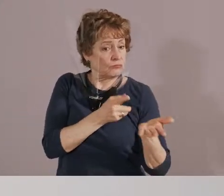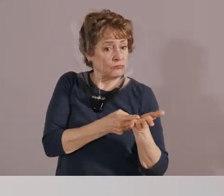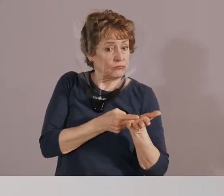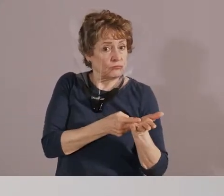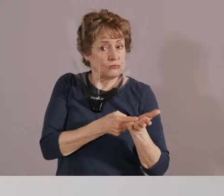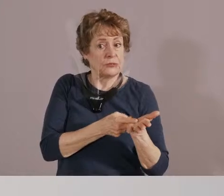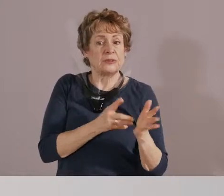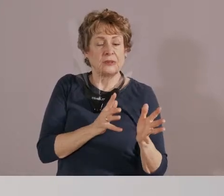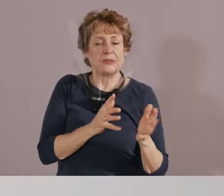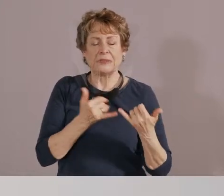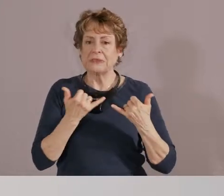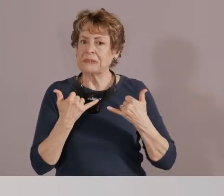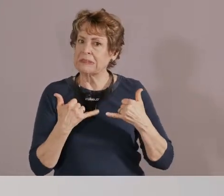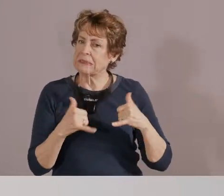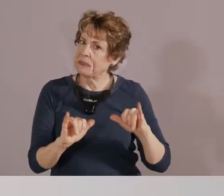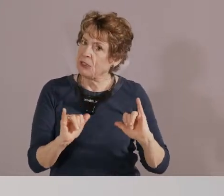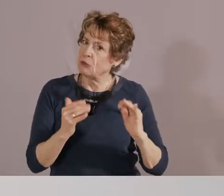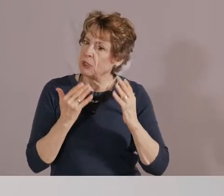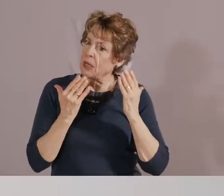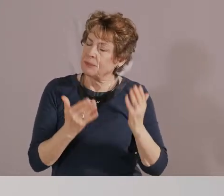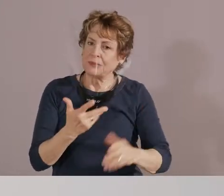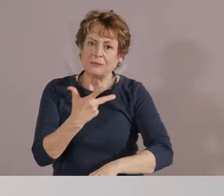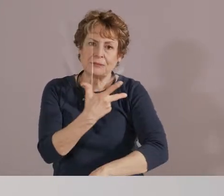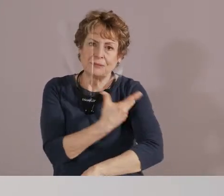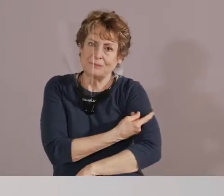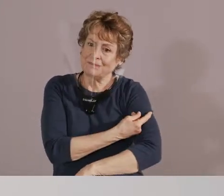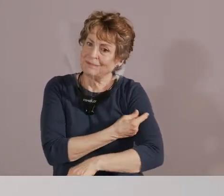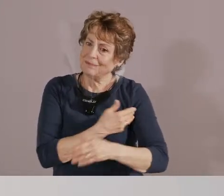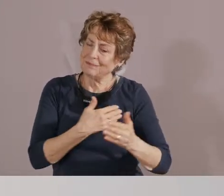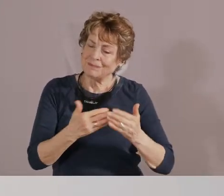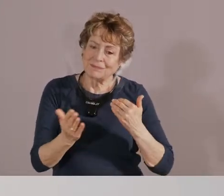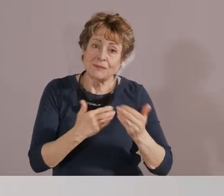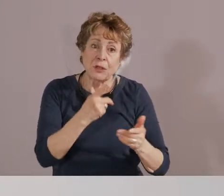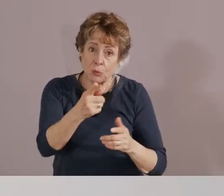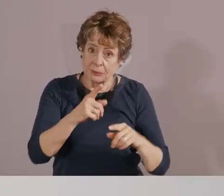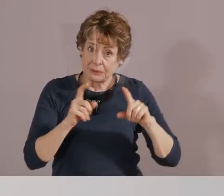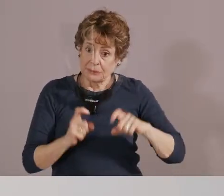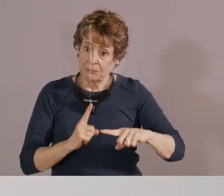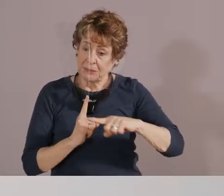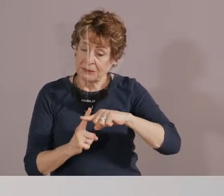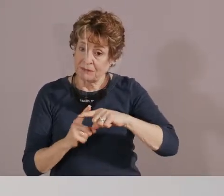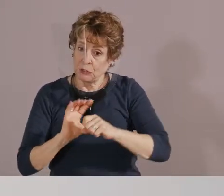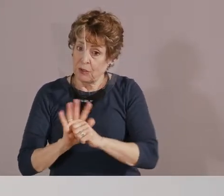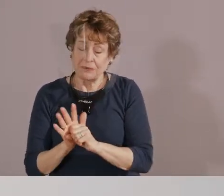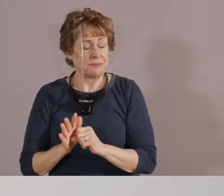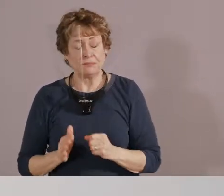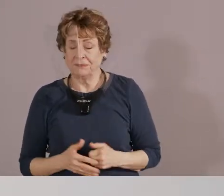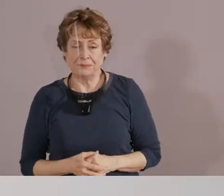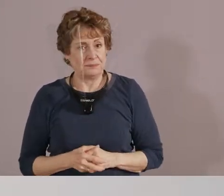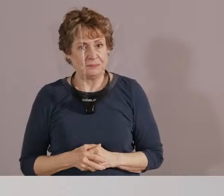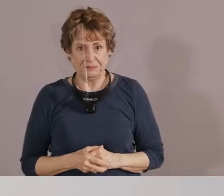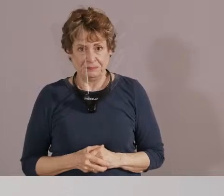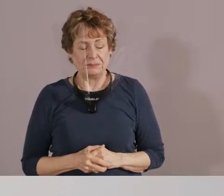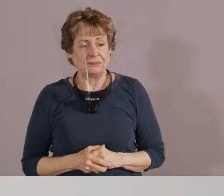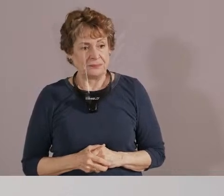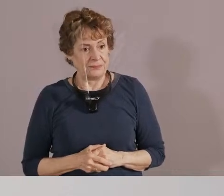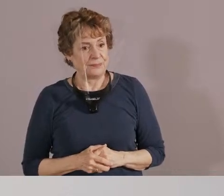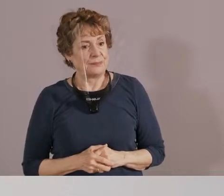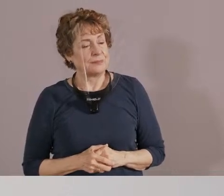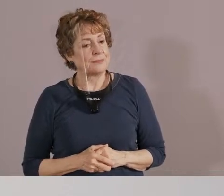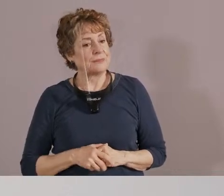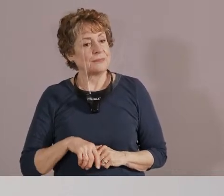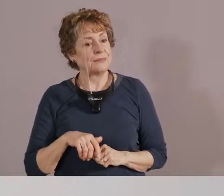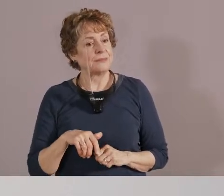getting that vaccine. I also wanted to ask just really quickly, looking at the reports that come out